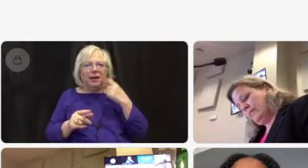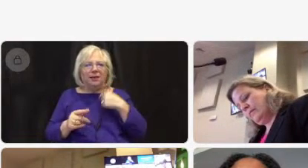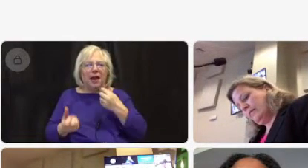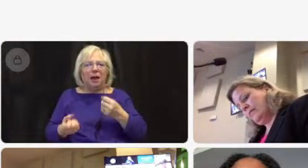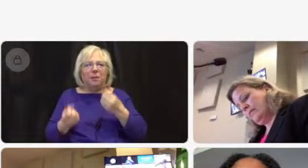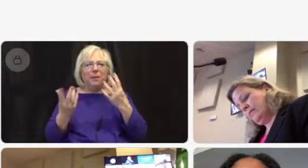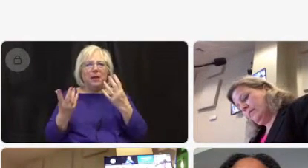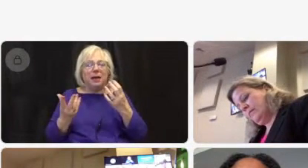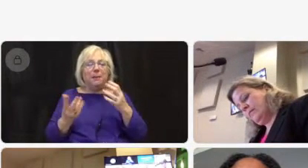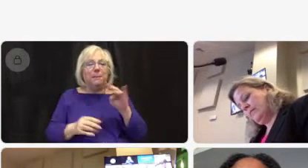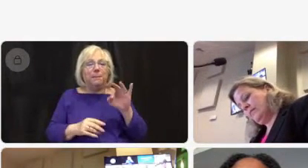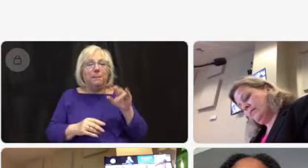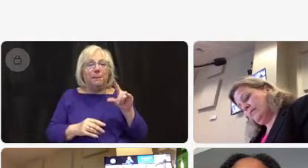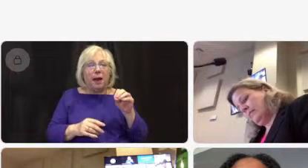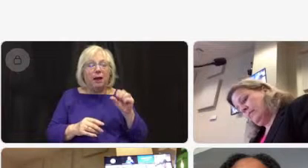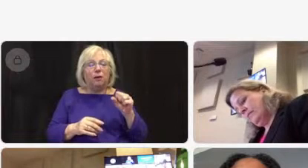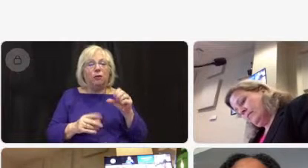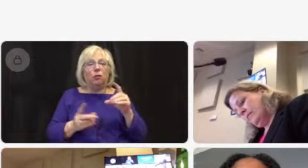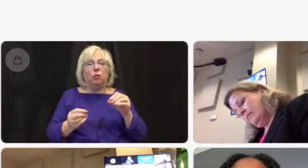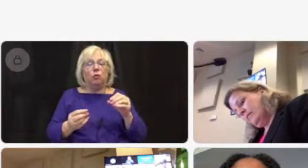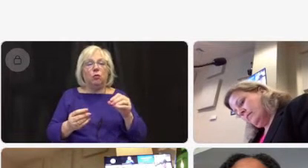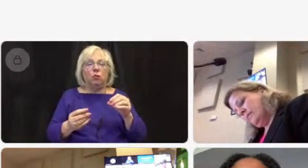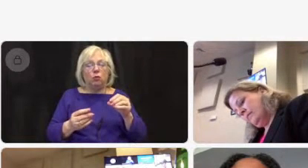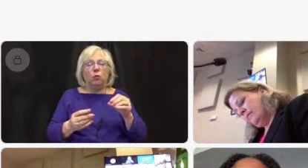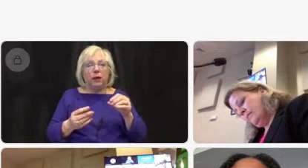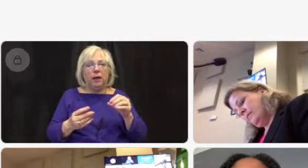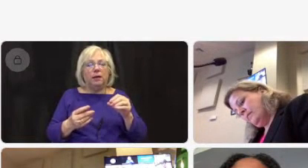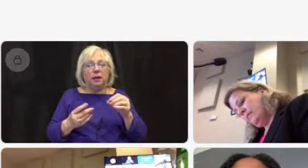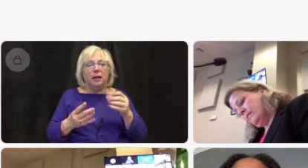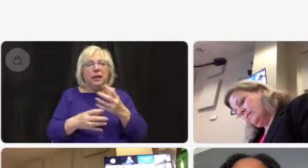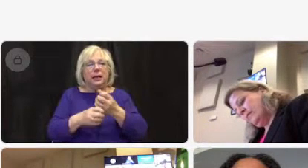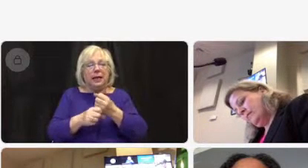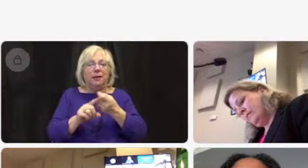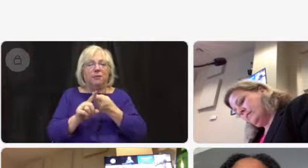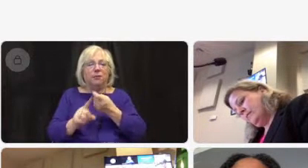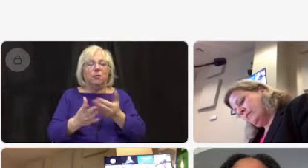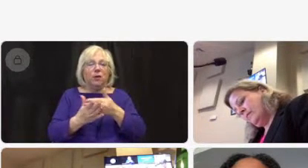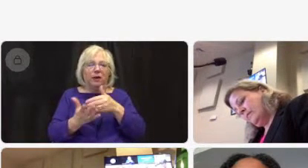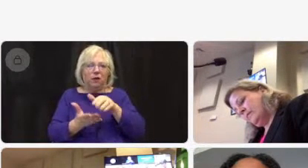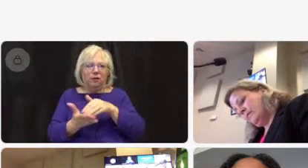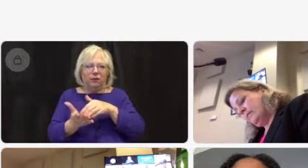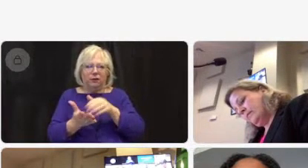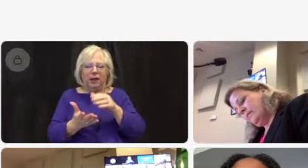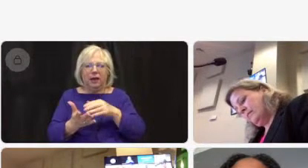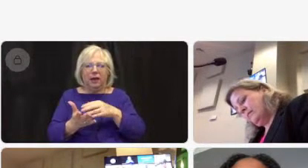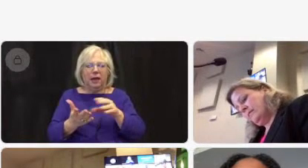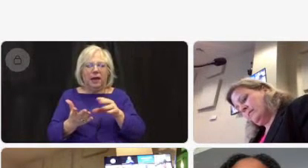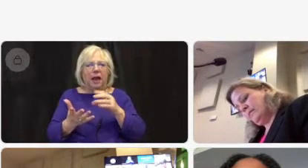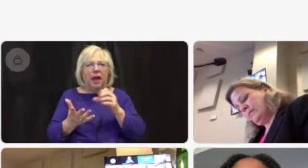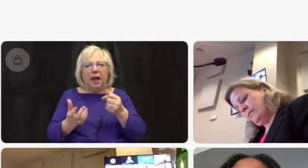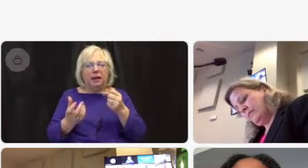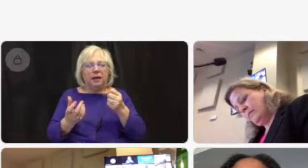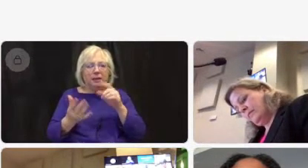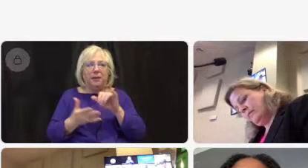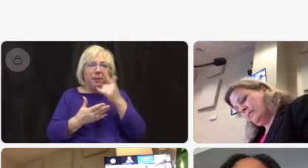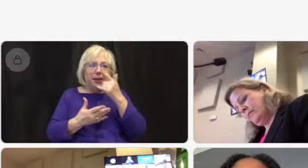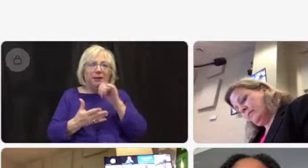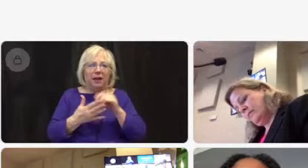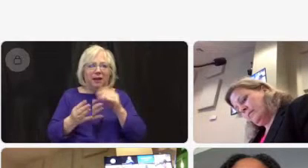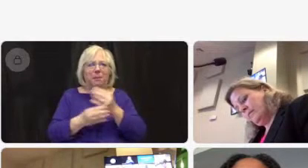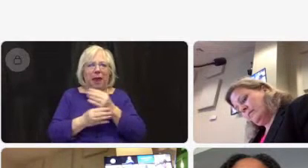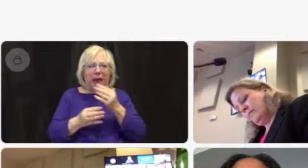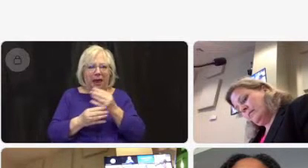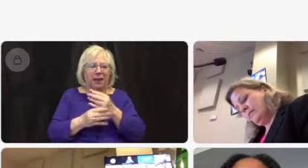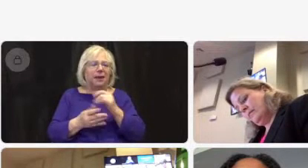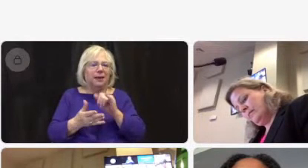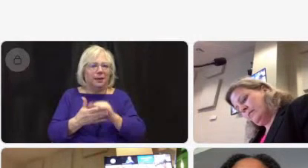with resurfacing and do we take care of all the needs? I think that math equation will be real simple because I think those are empirical numbers that